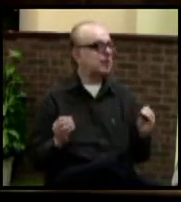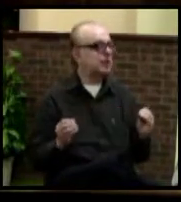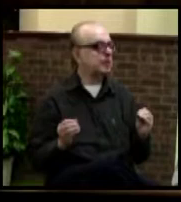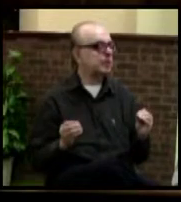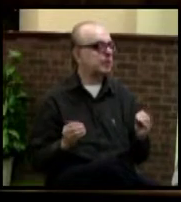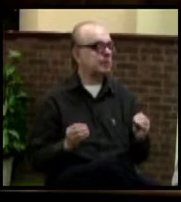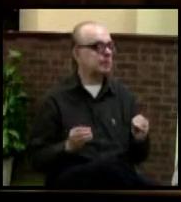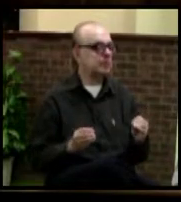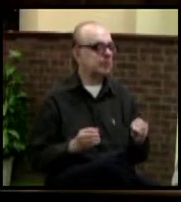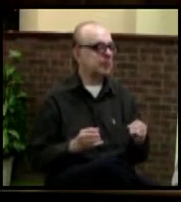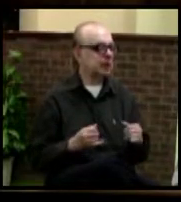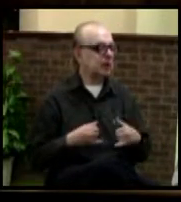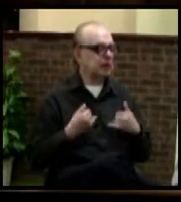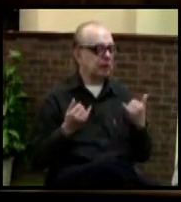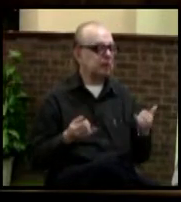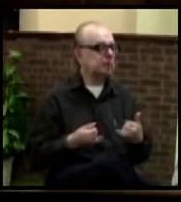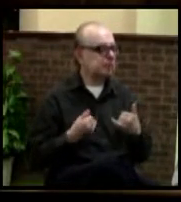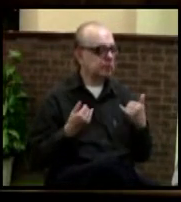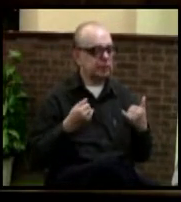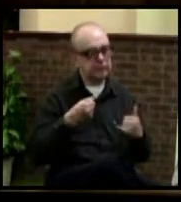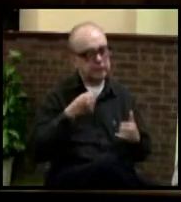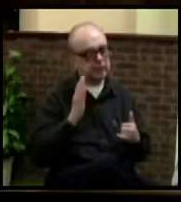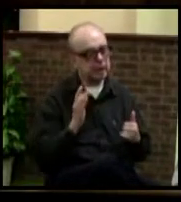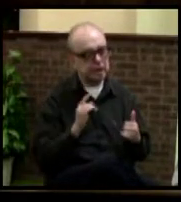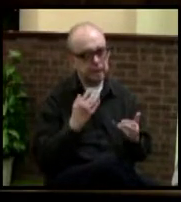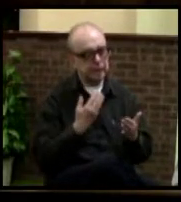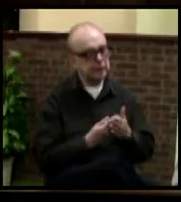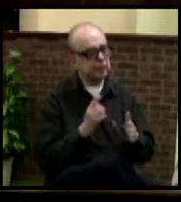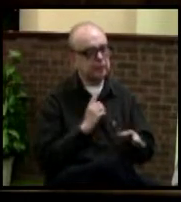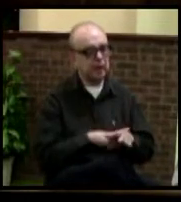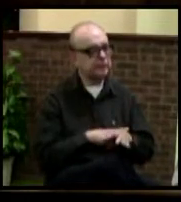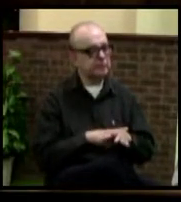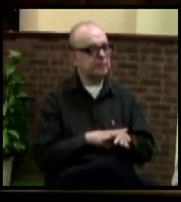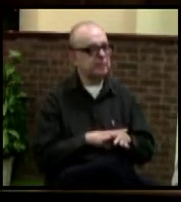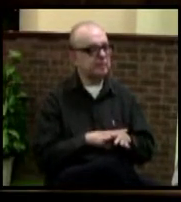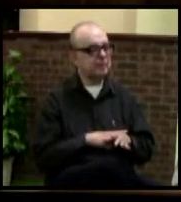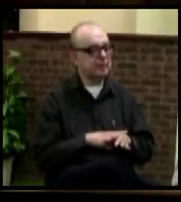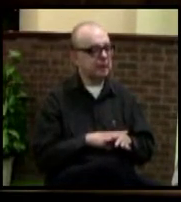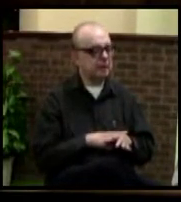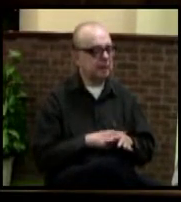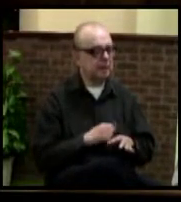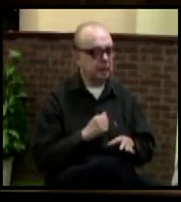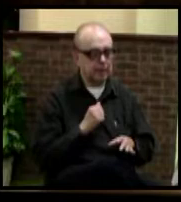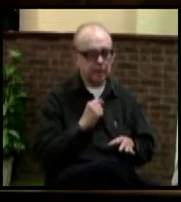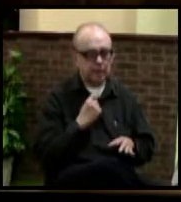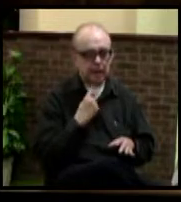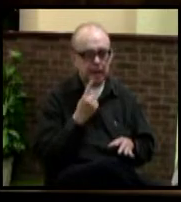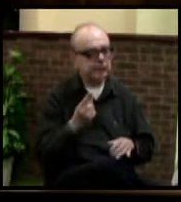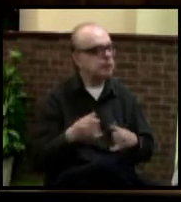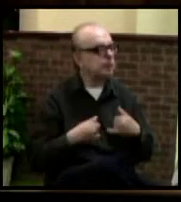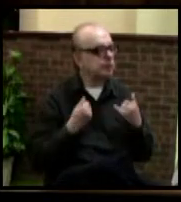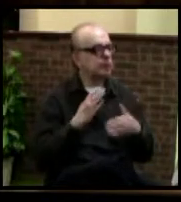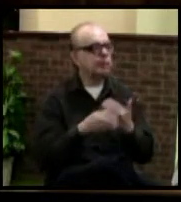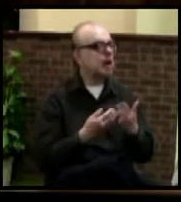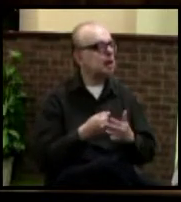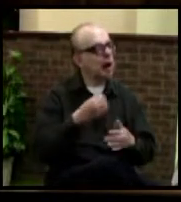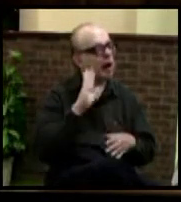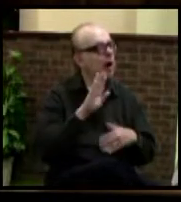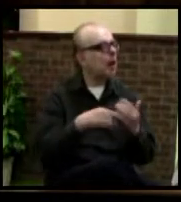in here. He did not say rejoice God in the good times. He did not say rejoice God in the bad times. He says, I just tell you